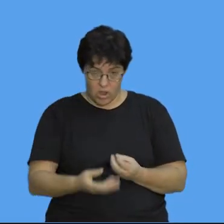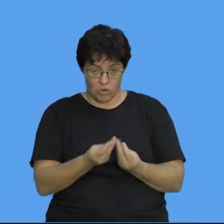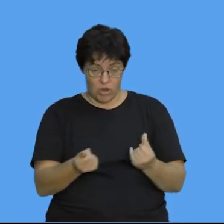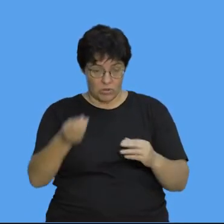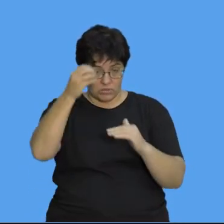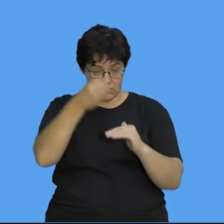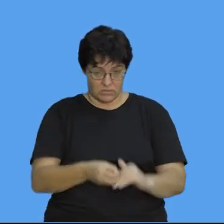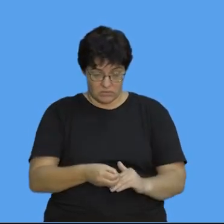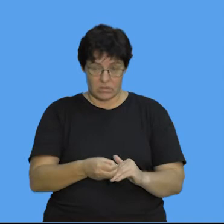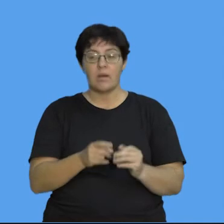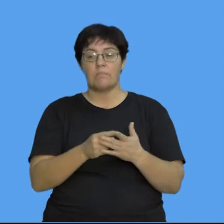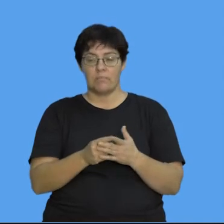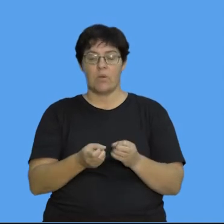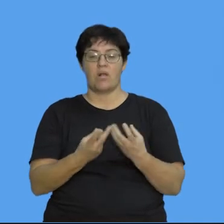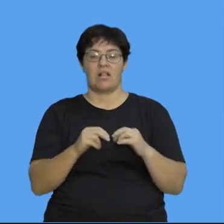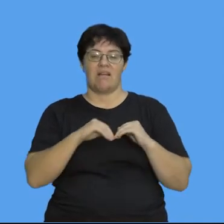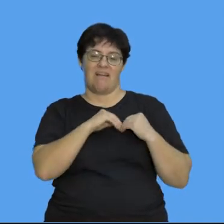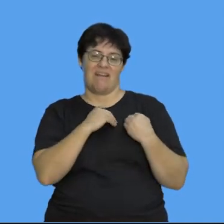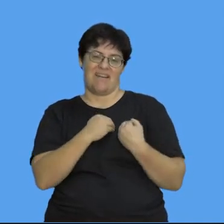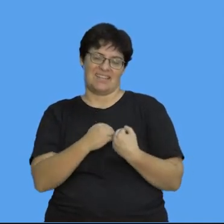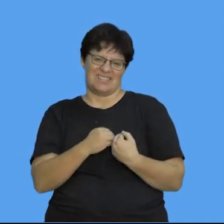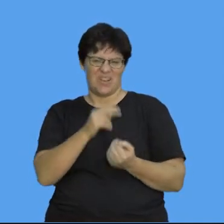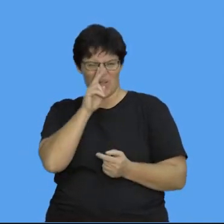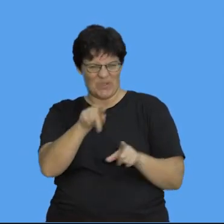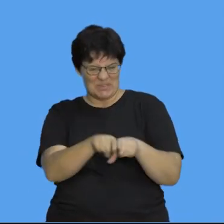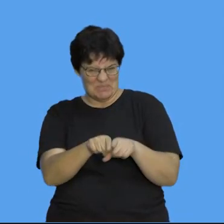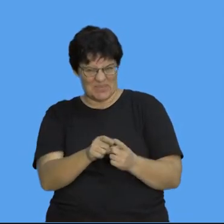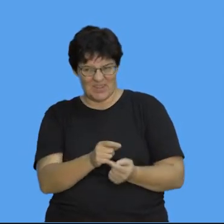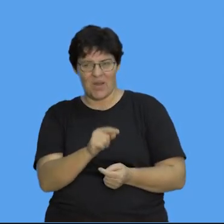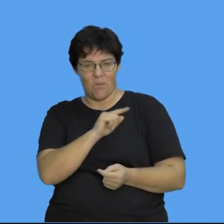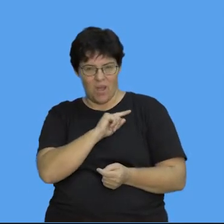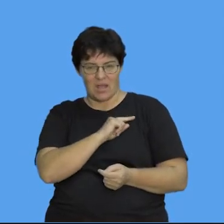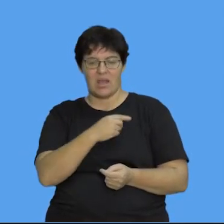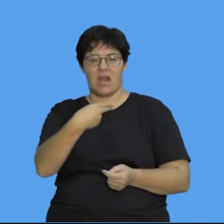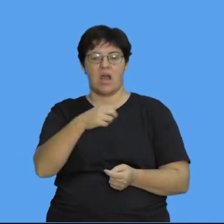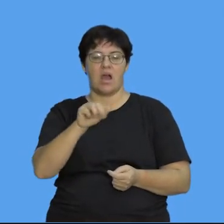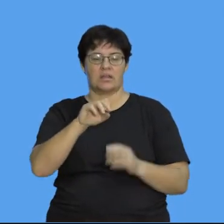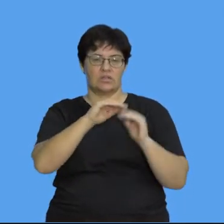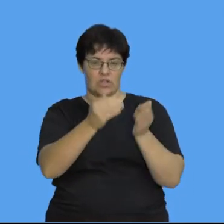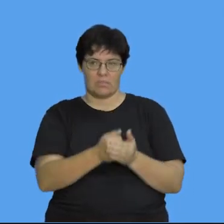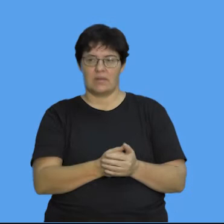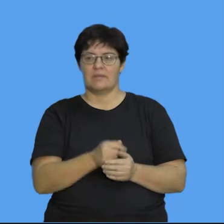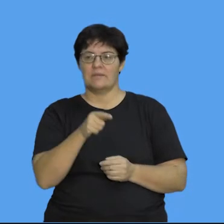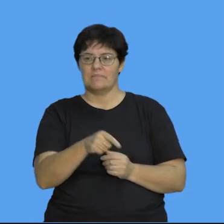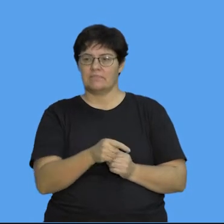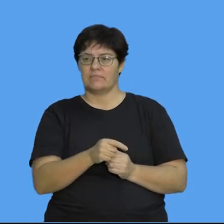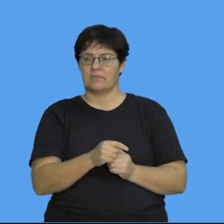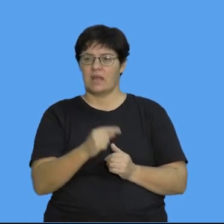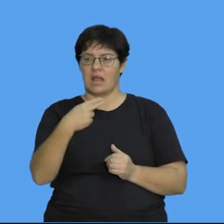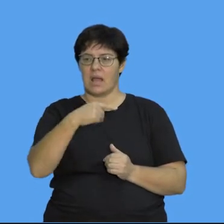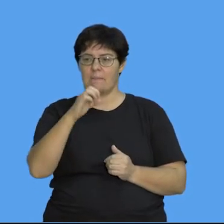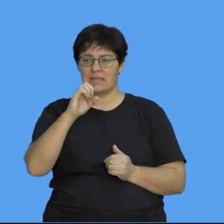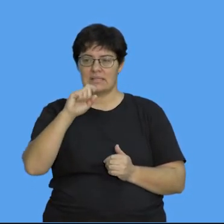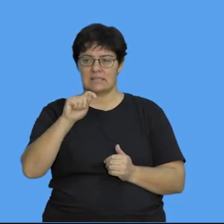ground. And when they fall to the ground, what are they going to make? This little, it looks like a heart. That's why it's called a